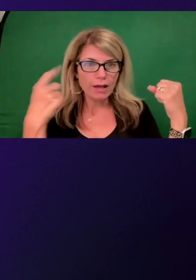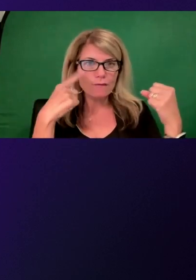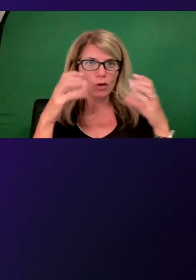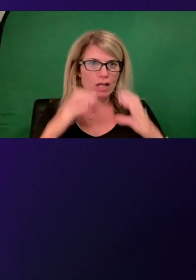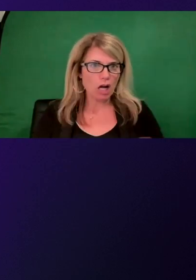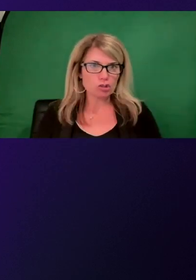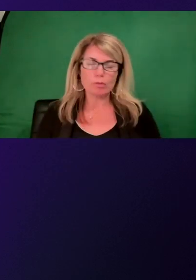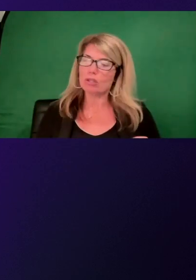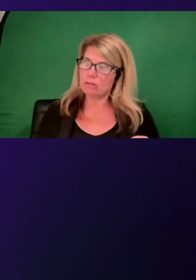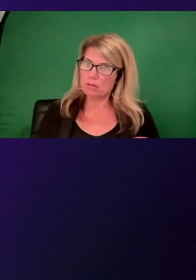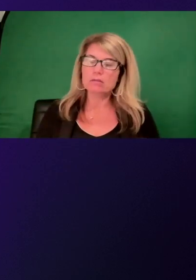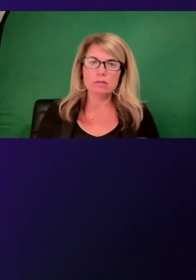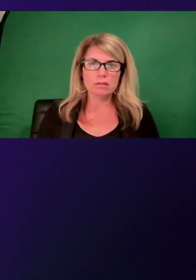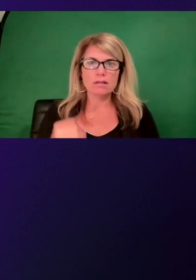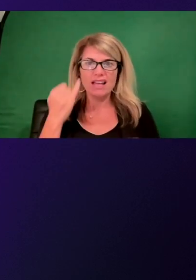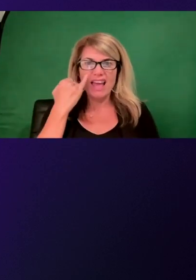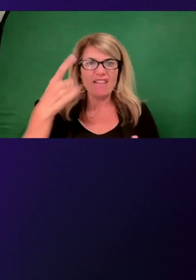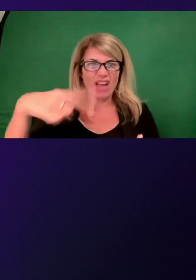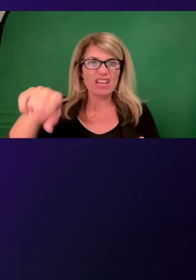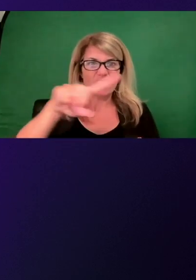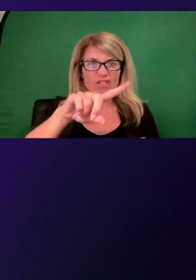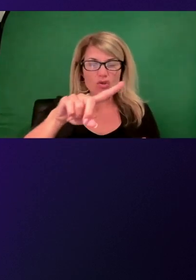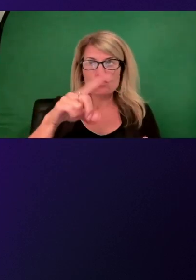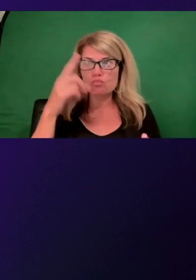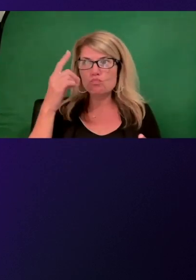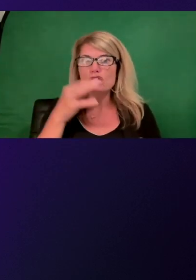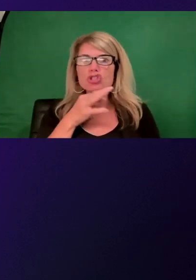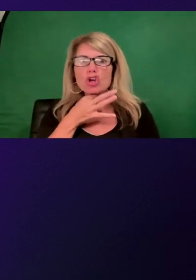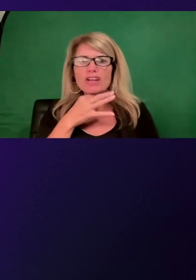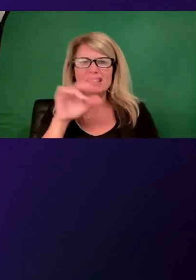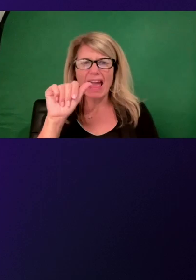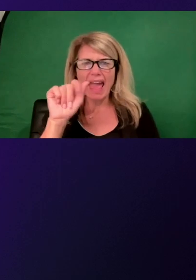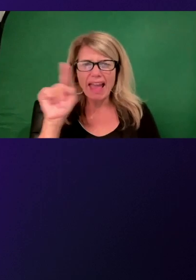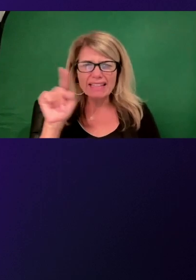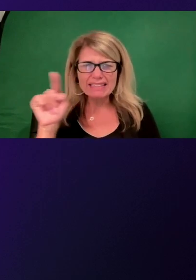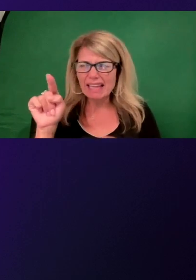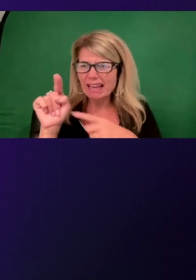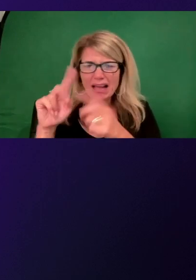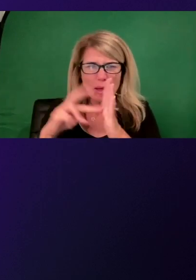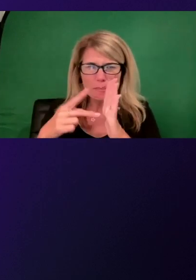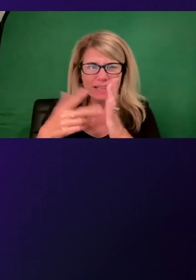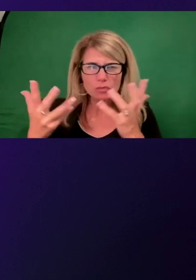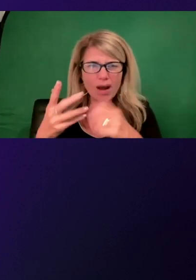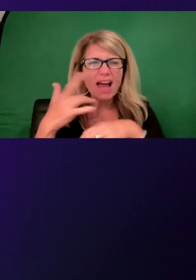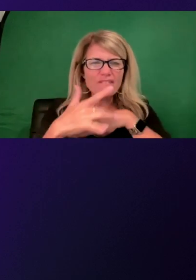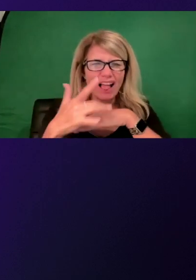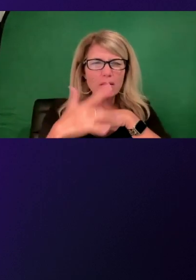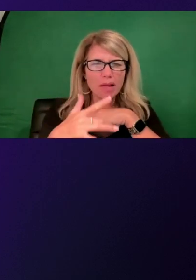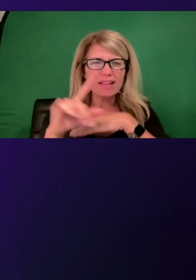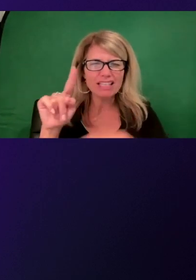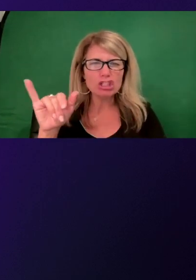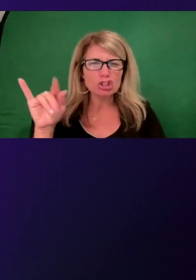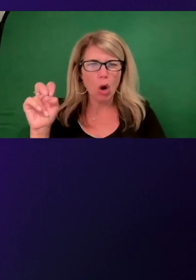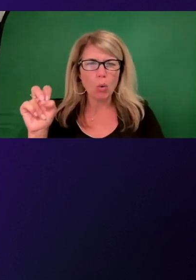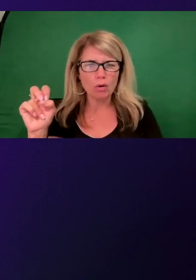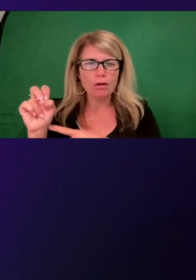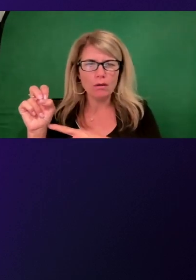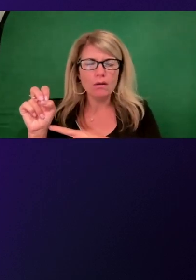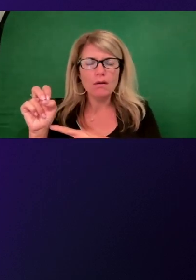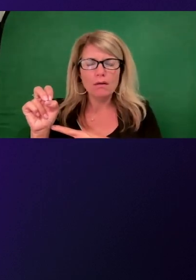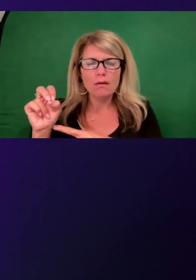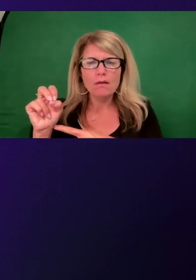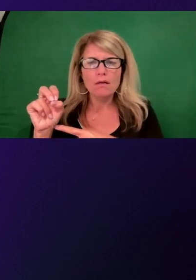concern. And for anybody who was wondering what an AZ is, we call those are availability zones. Yeah. And we have